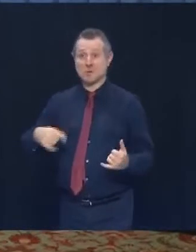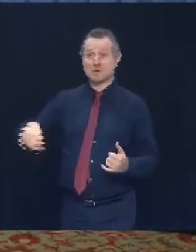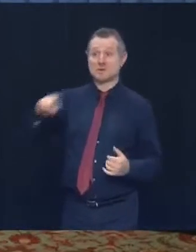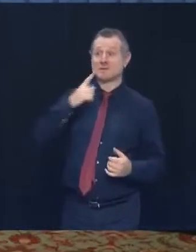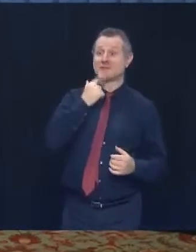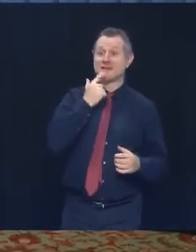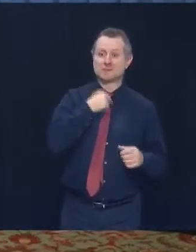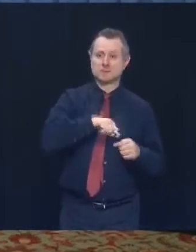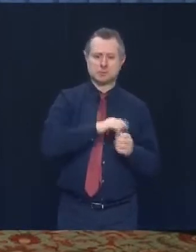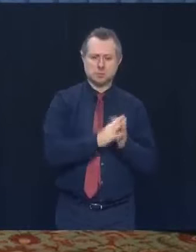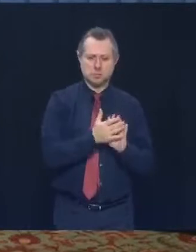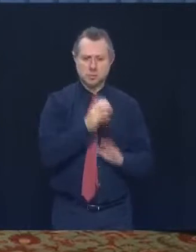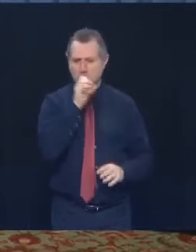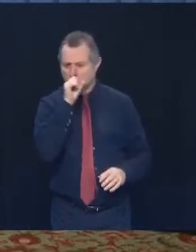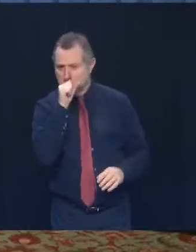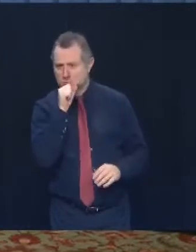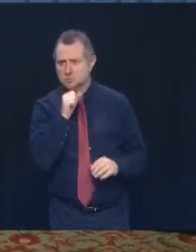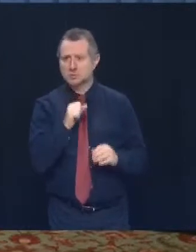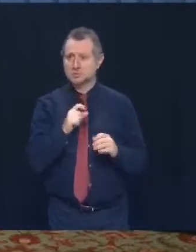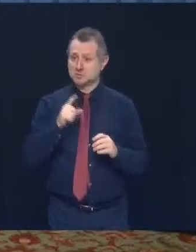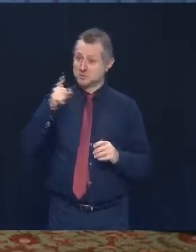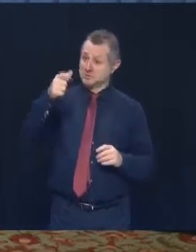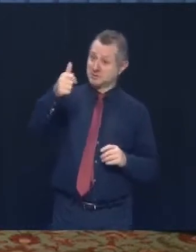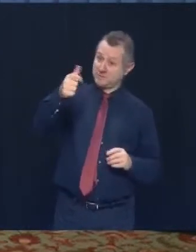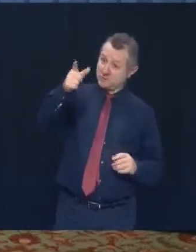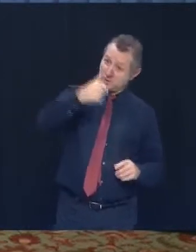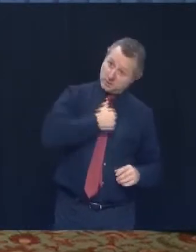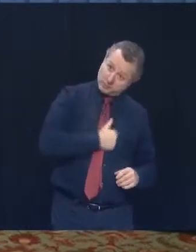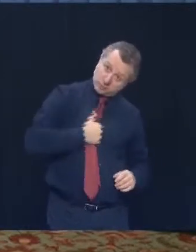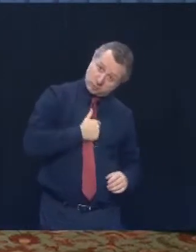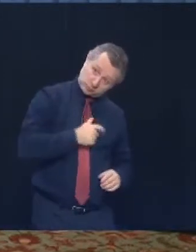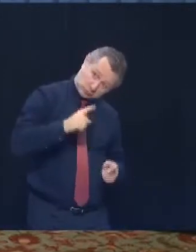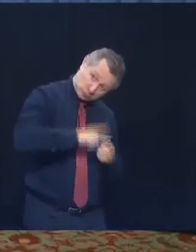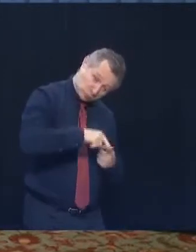can the state do? Do you have an apology to these Orthodox communities?